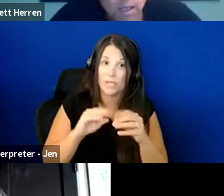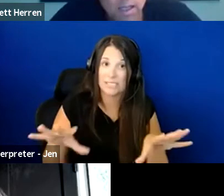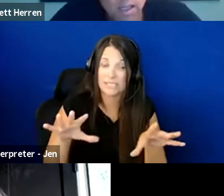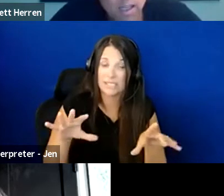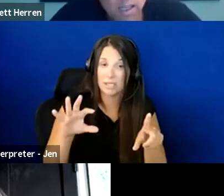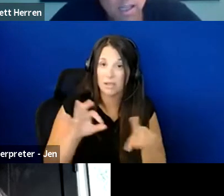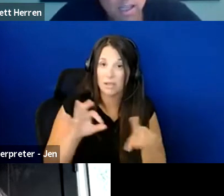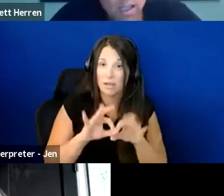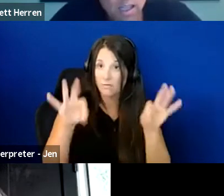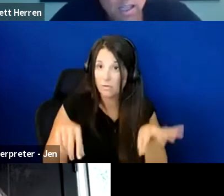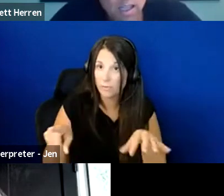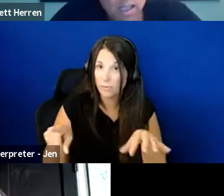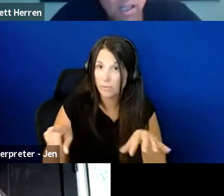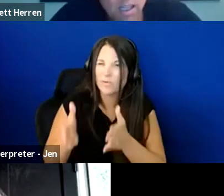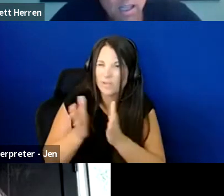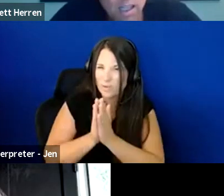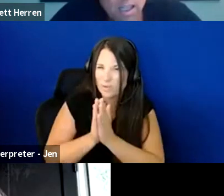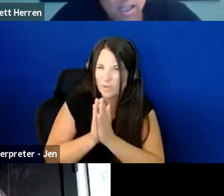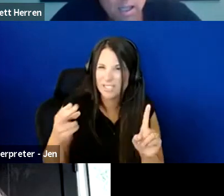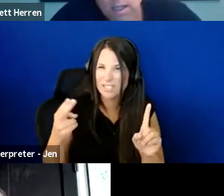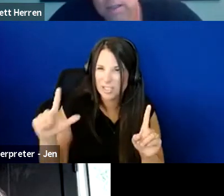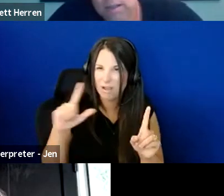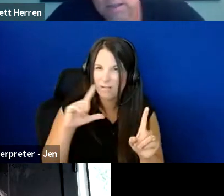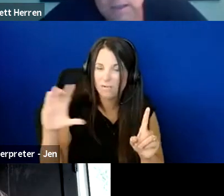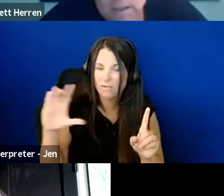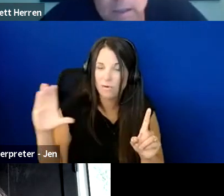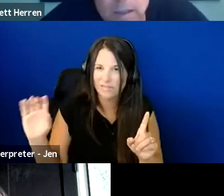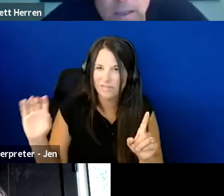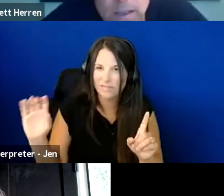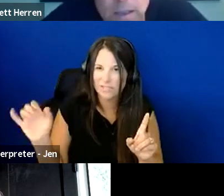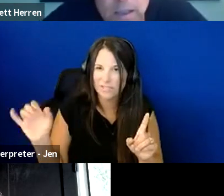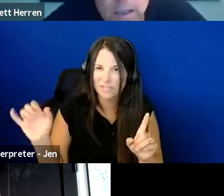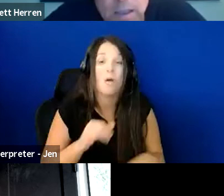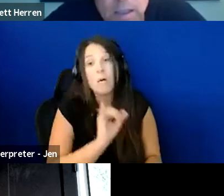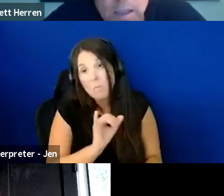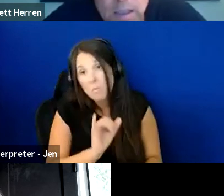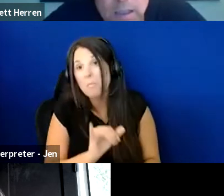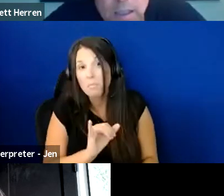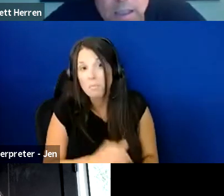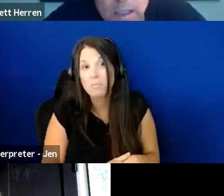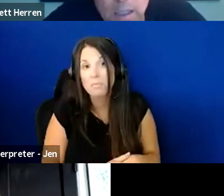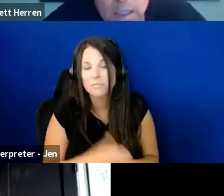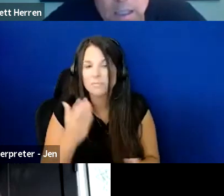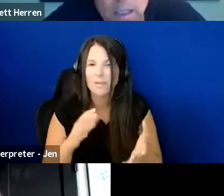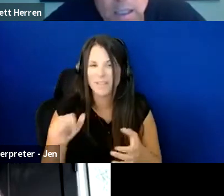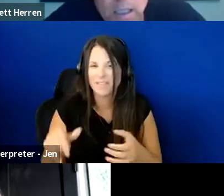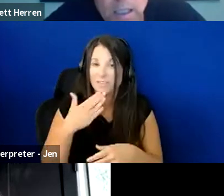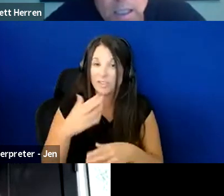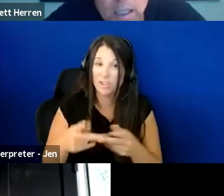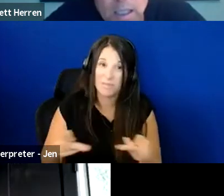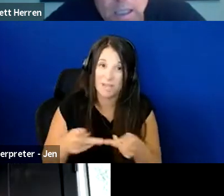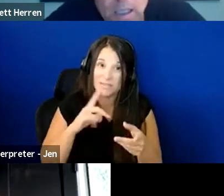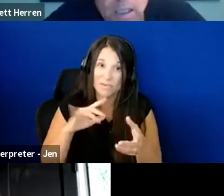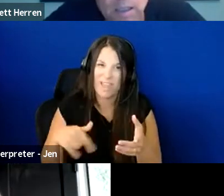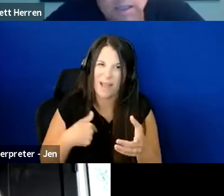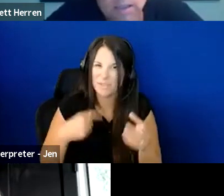that you can request a shell in Canvas. So that might be the place to do that for the sandbox. I'm kind of thinking out